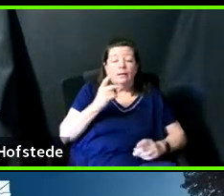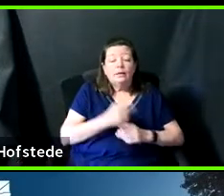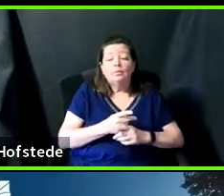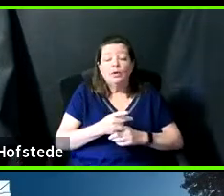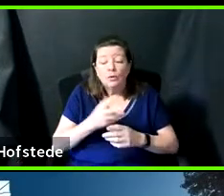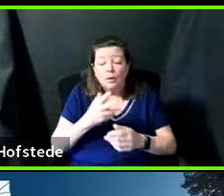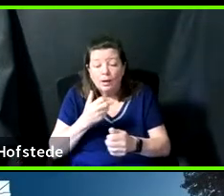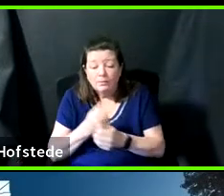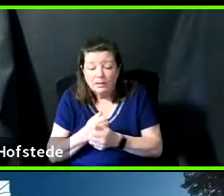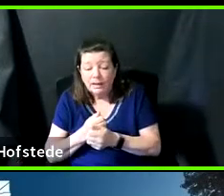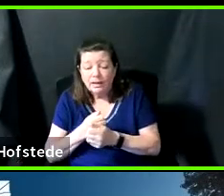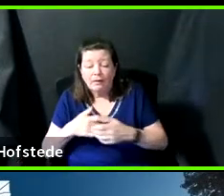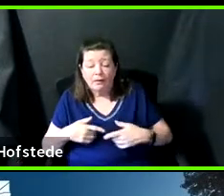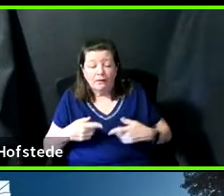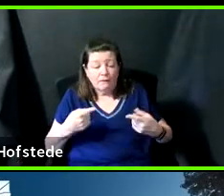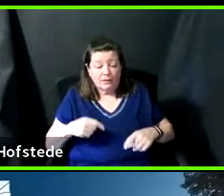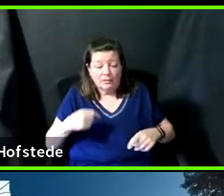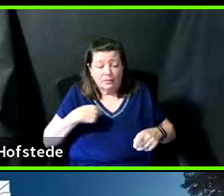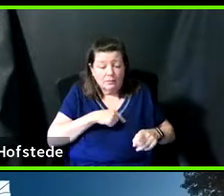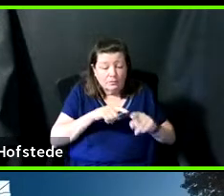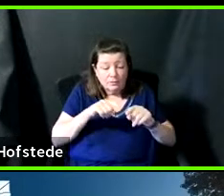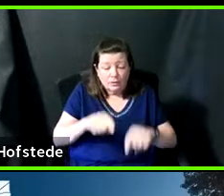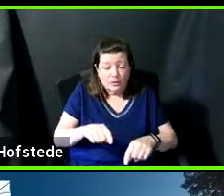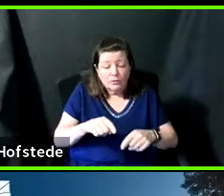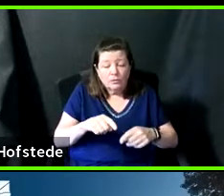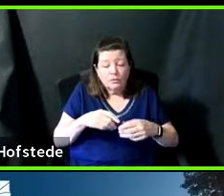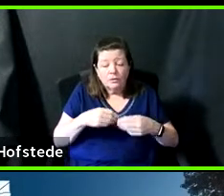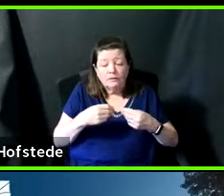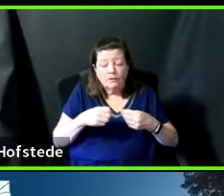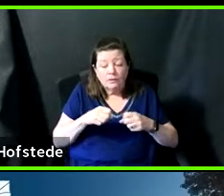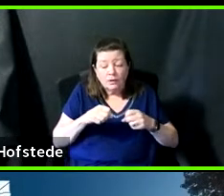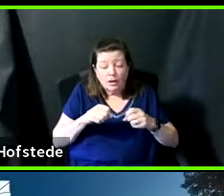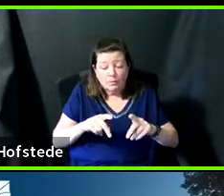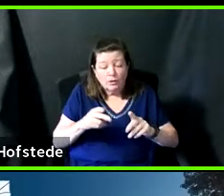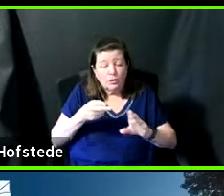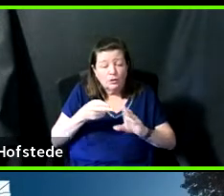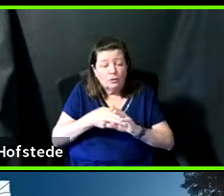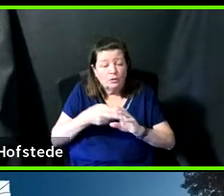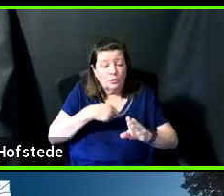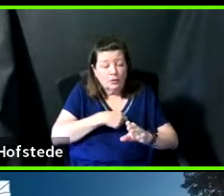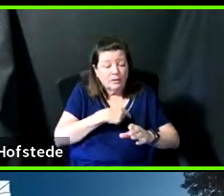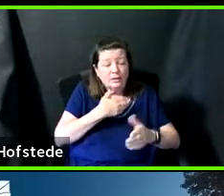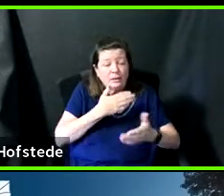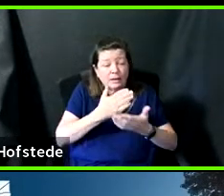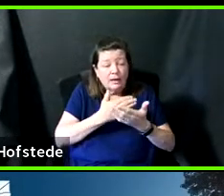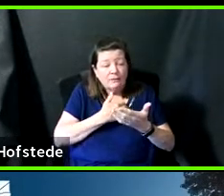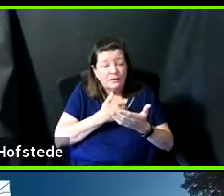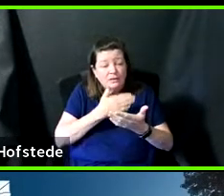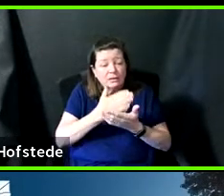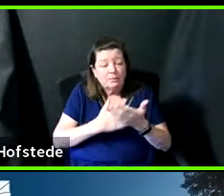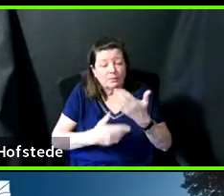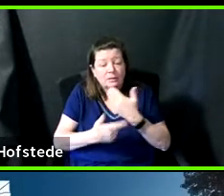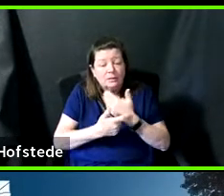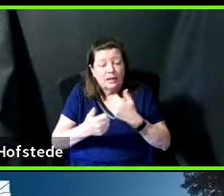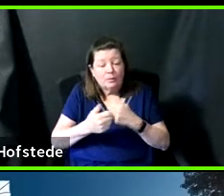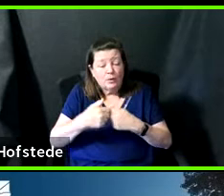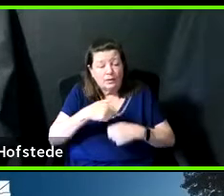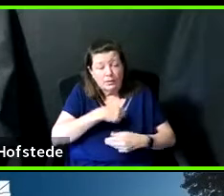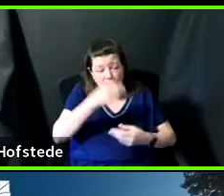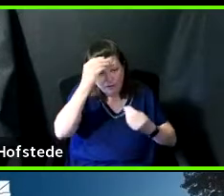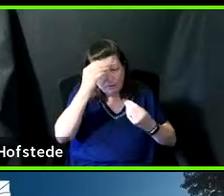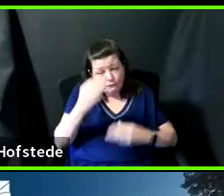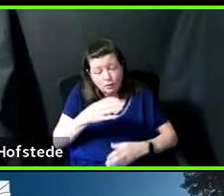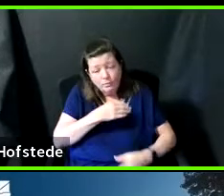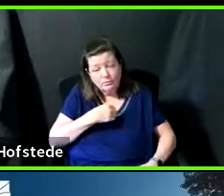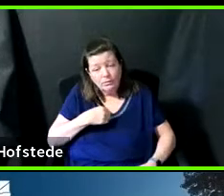on events that we will be at to give you the opportunity to join us and have some time with us, as well as informing members of the